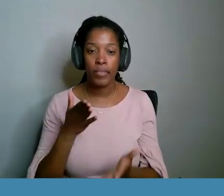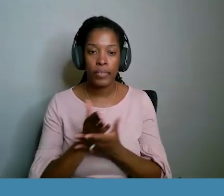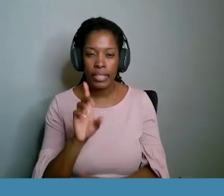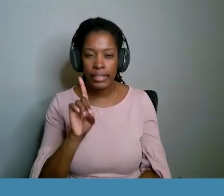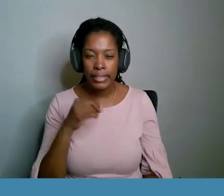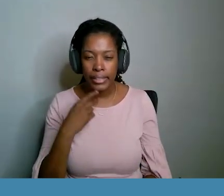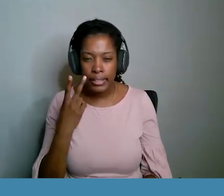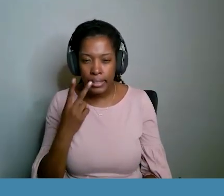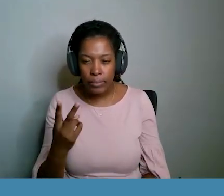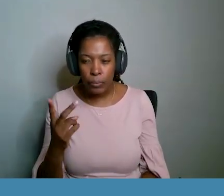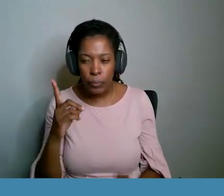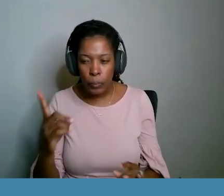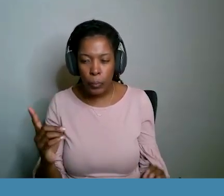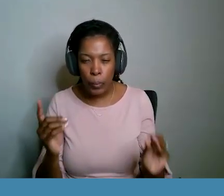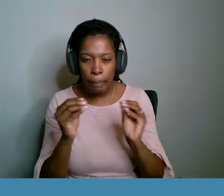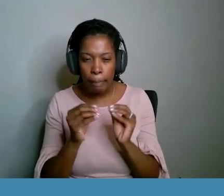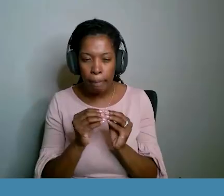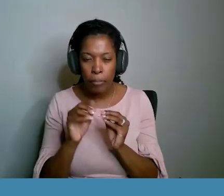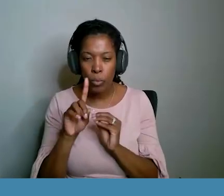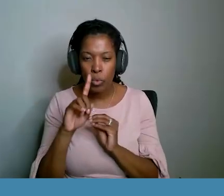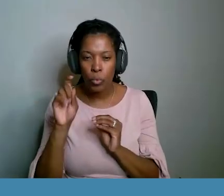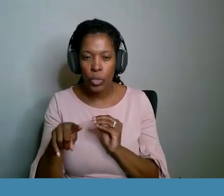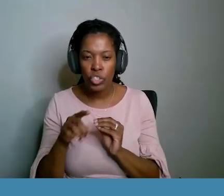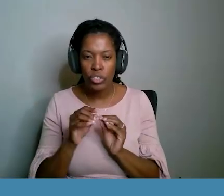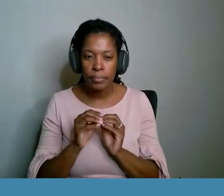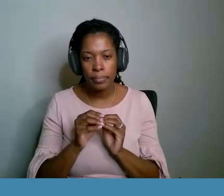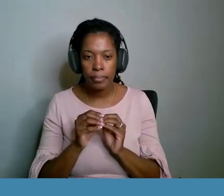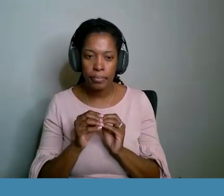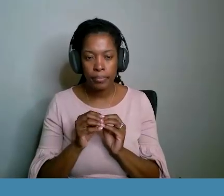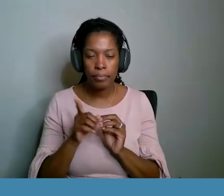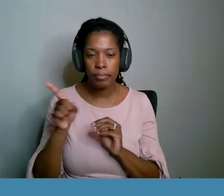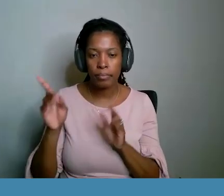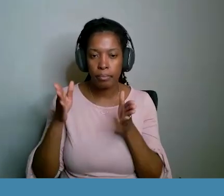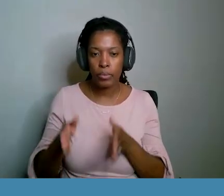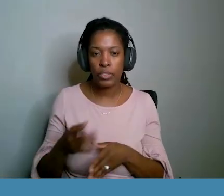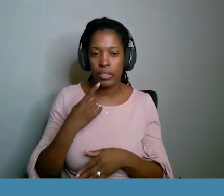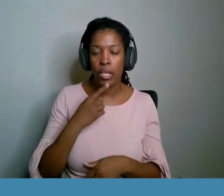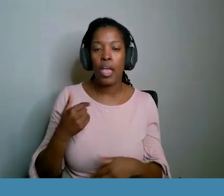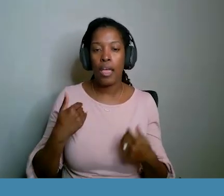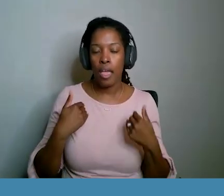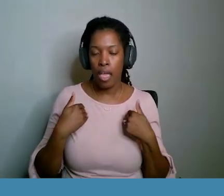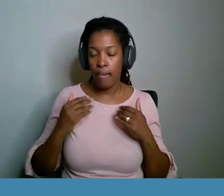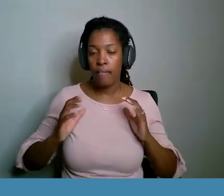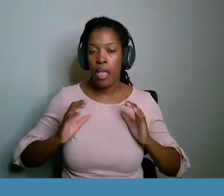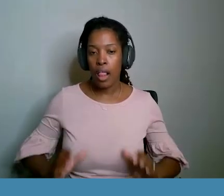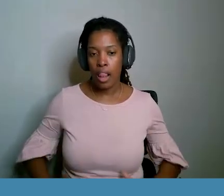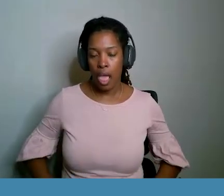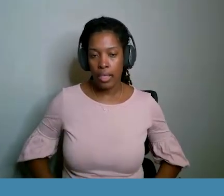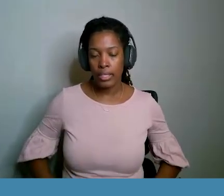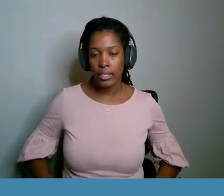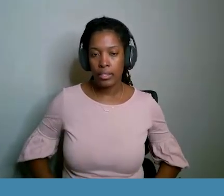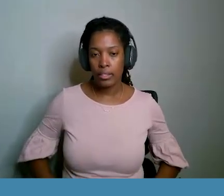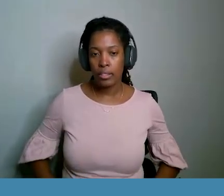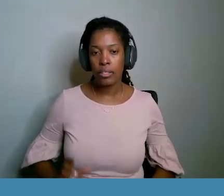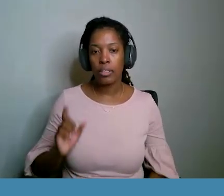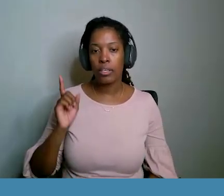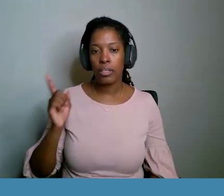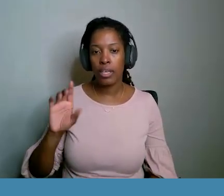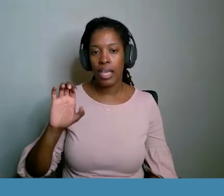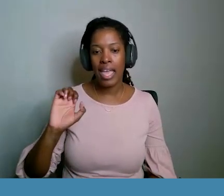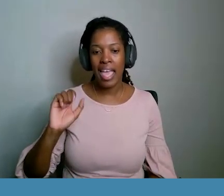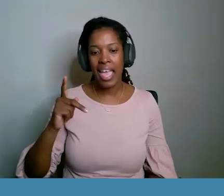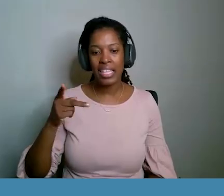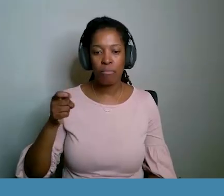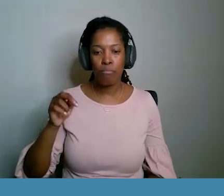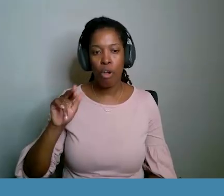one last question. This person says they have a client that was ex parte